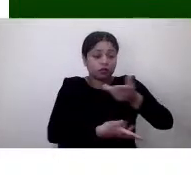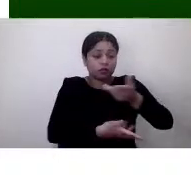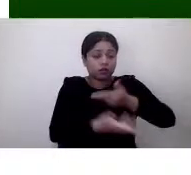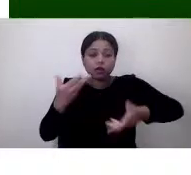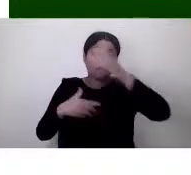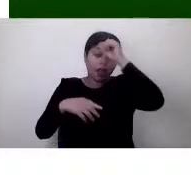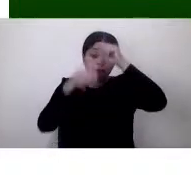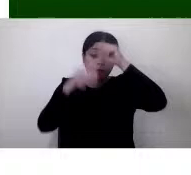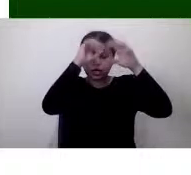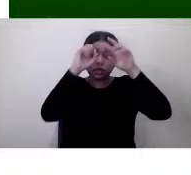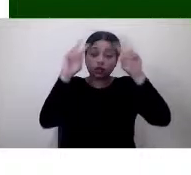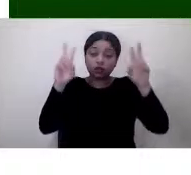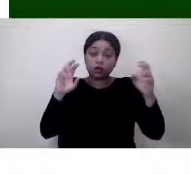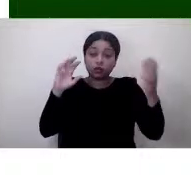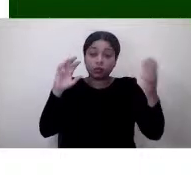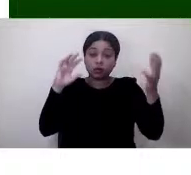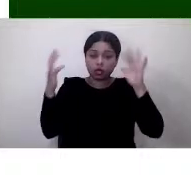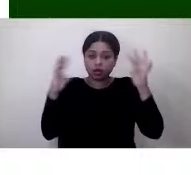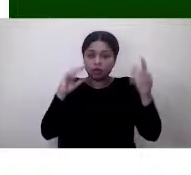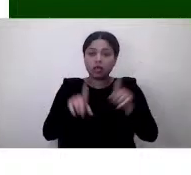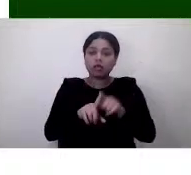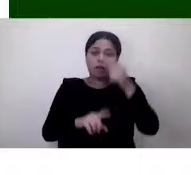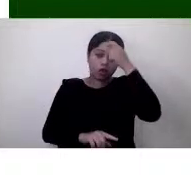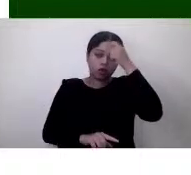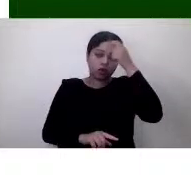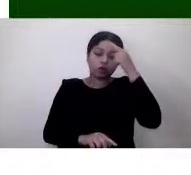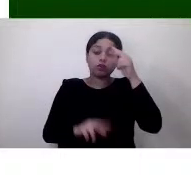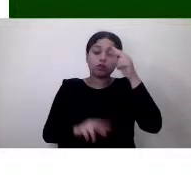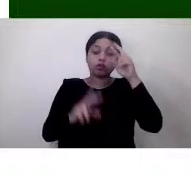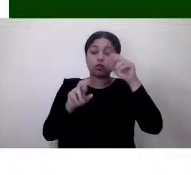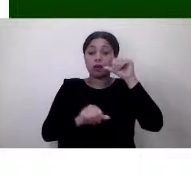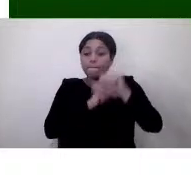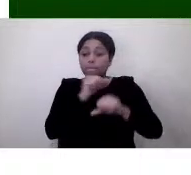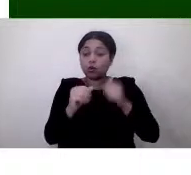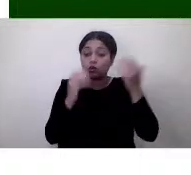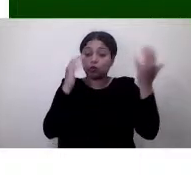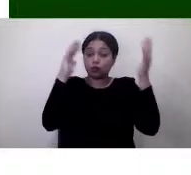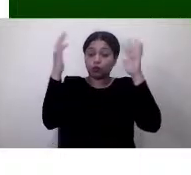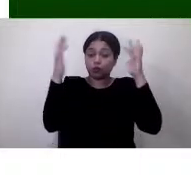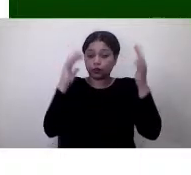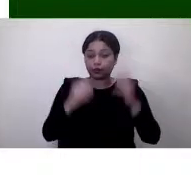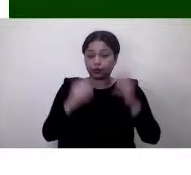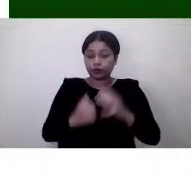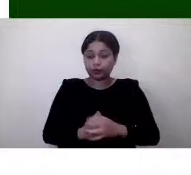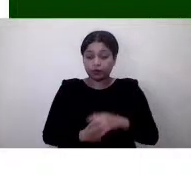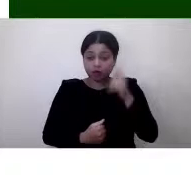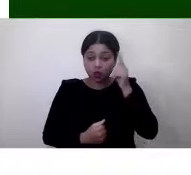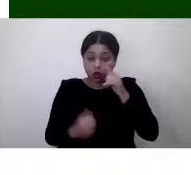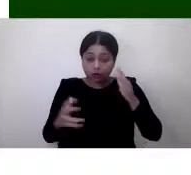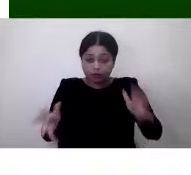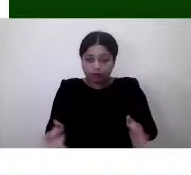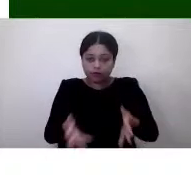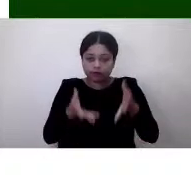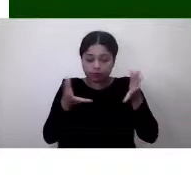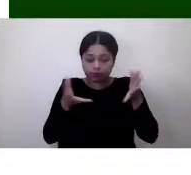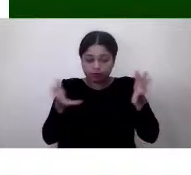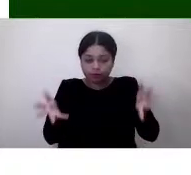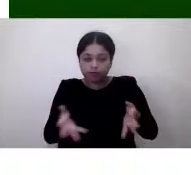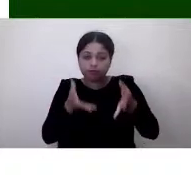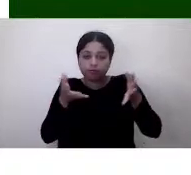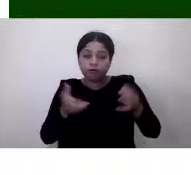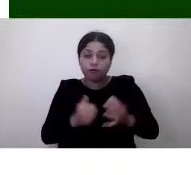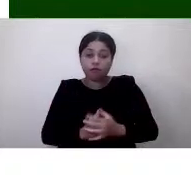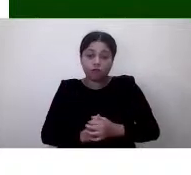and they can encourage actions. They don't have all the answers, of course, because they aren't